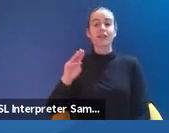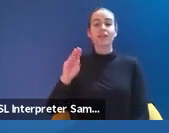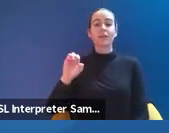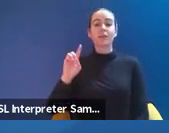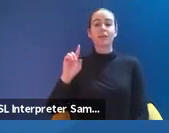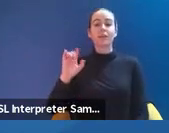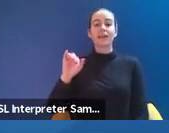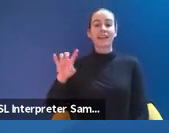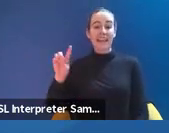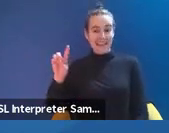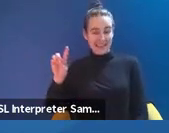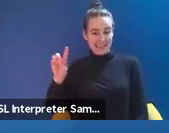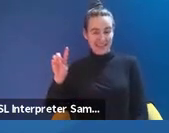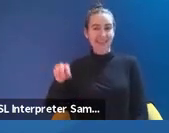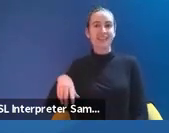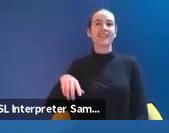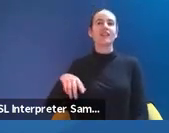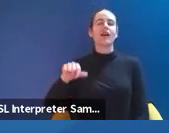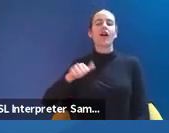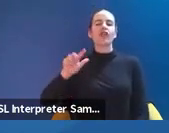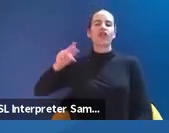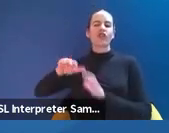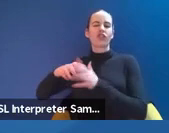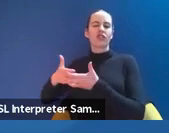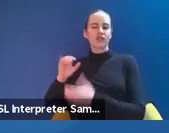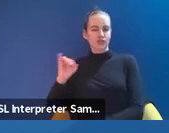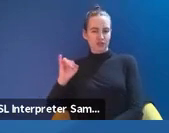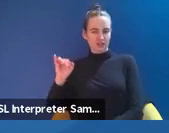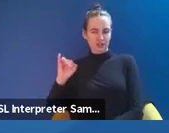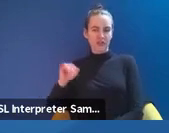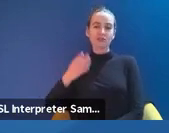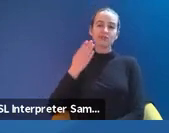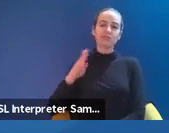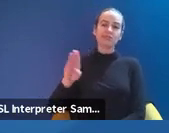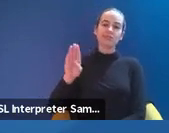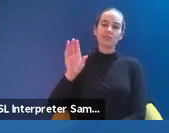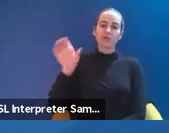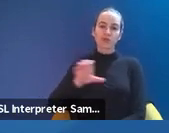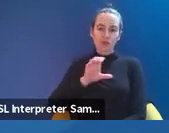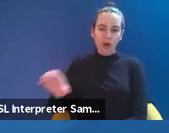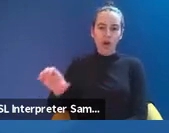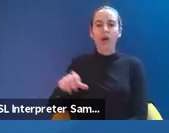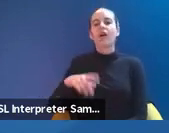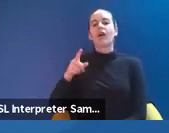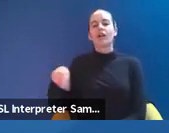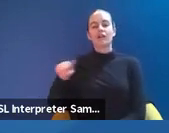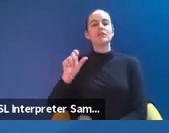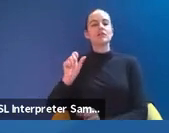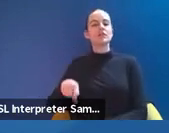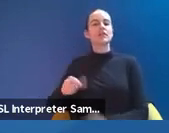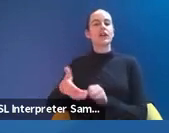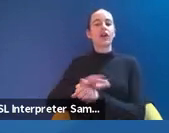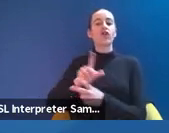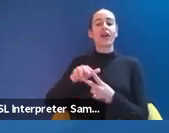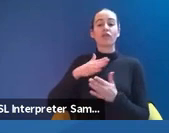Medicaid and some third-party insurances like Blue Cross Blue Shield can cover either a portion or